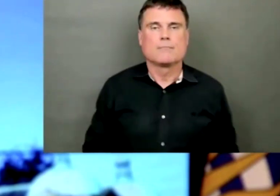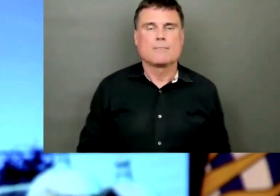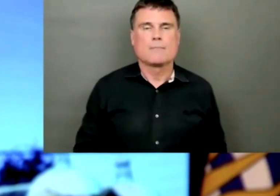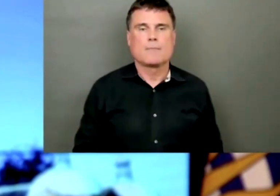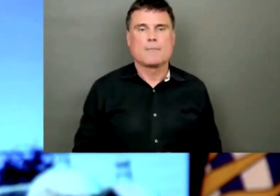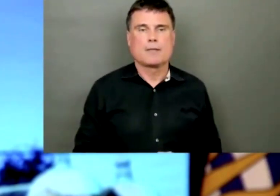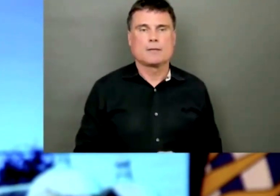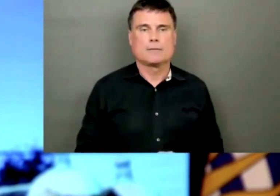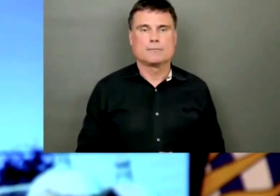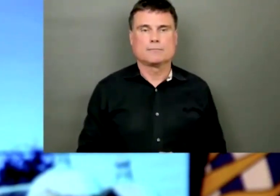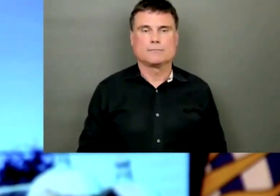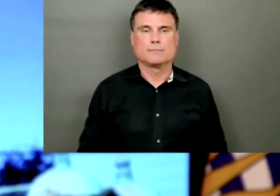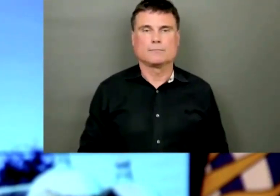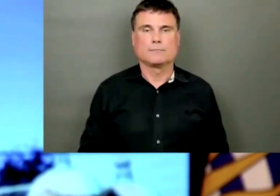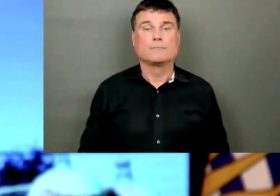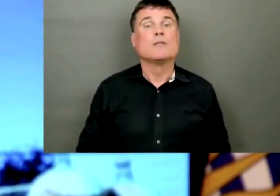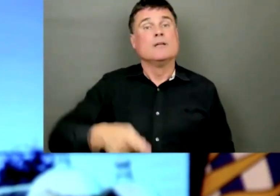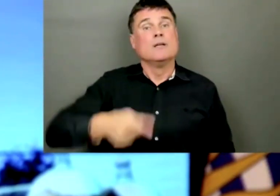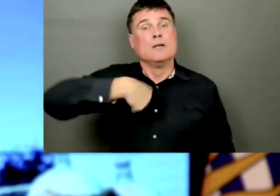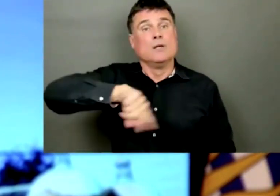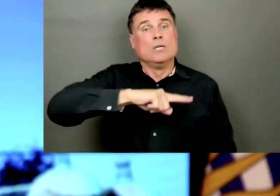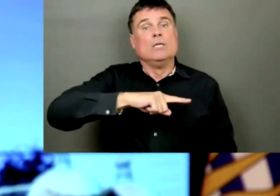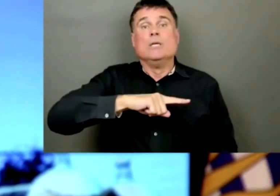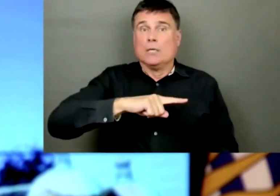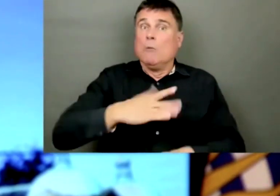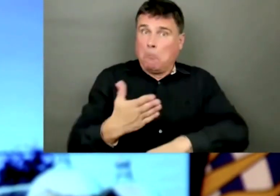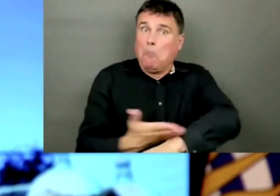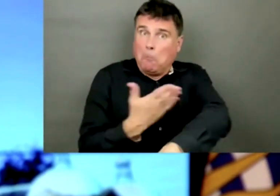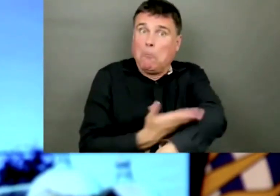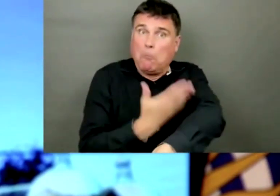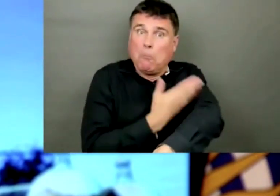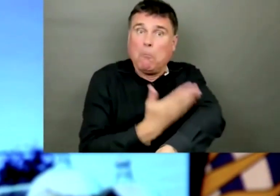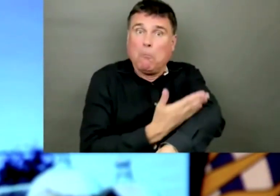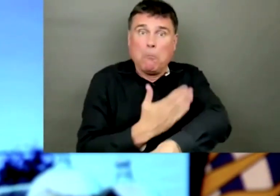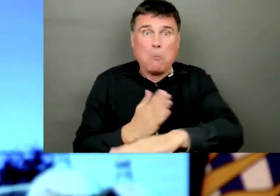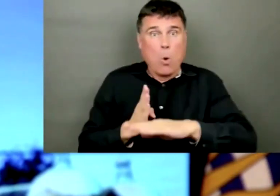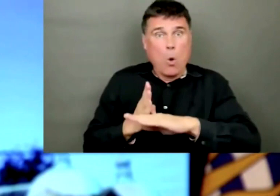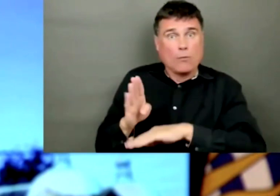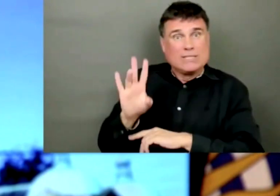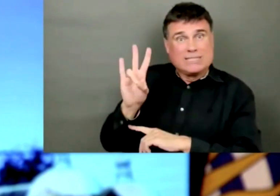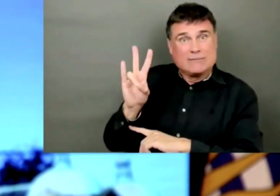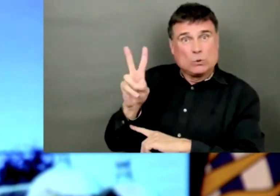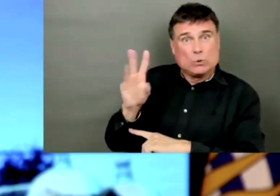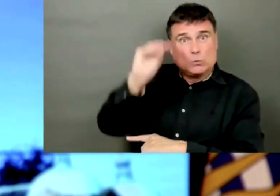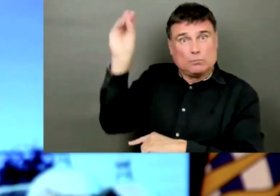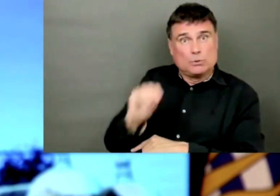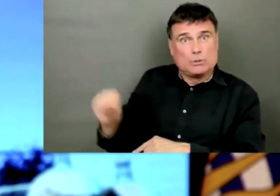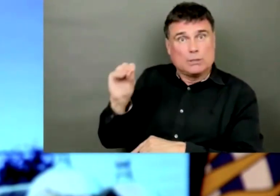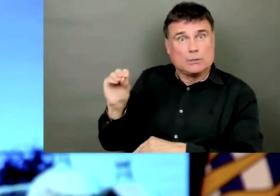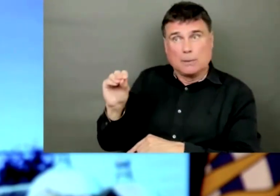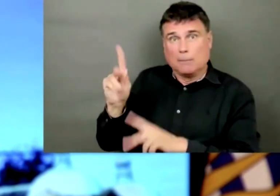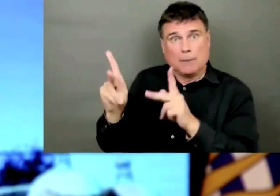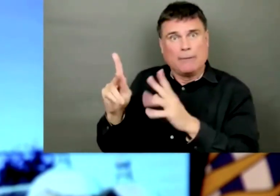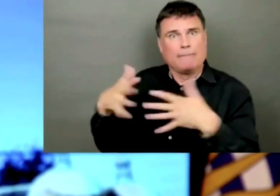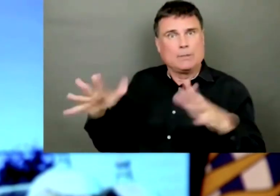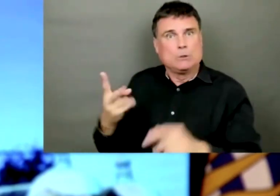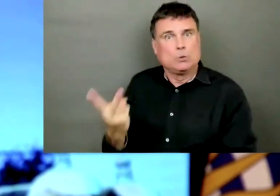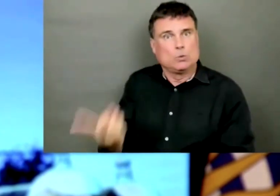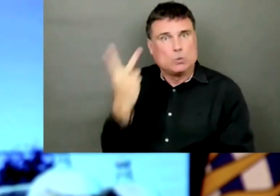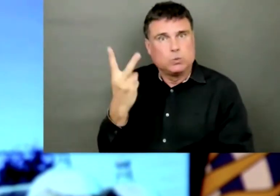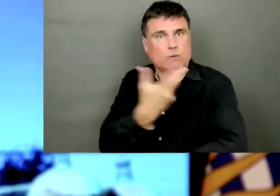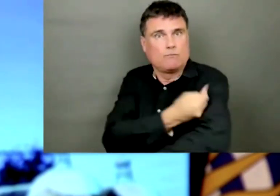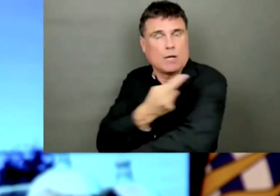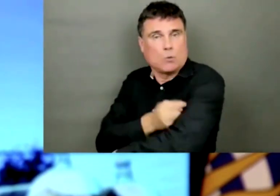B.C. Health Officer Dr. Bonnie Henry said COVID-19 variants introduced by unvaccinated people